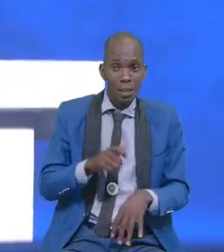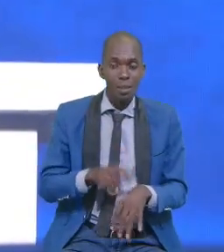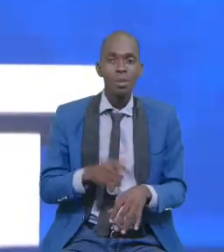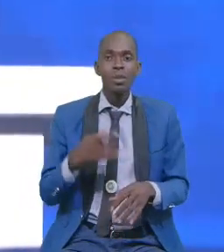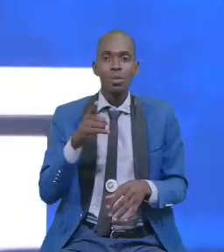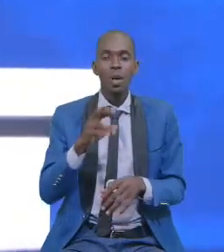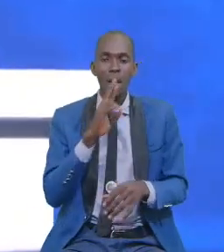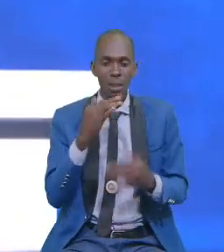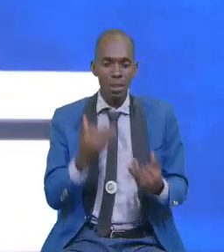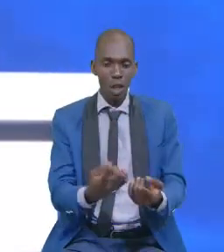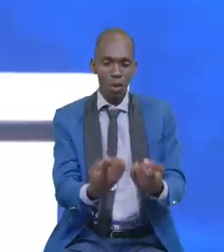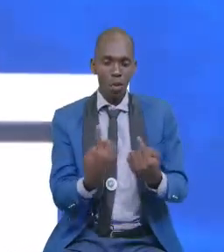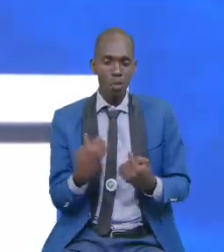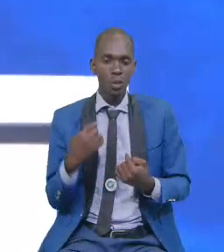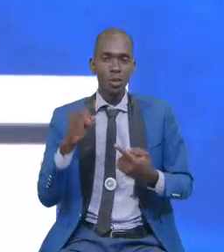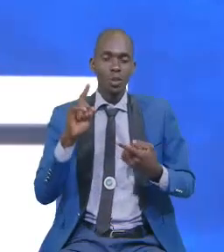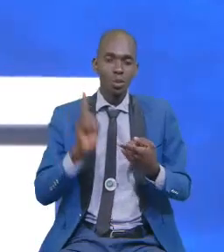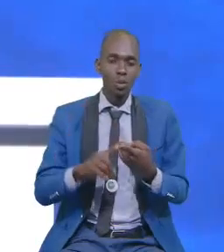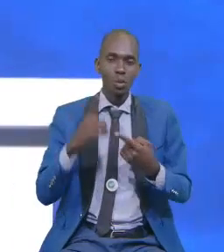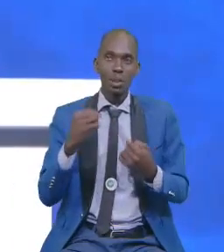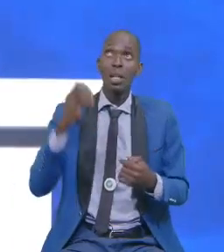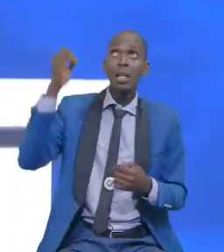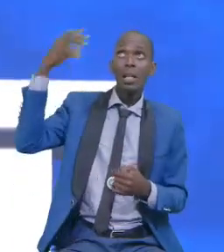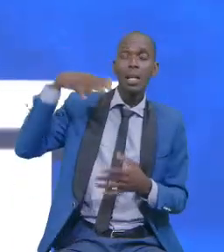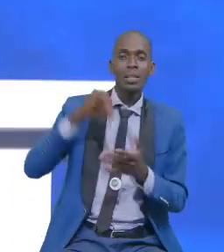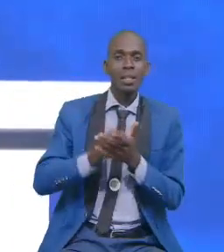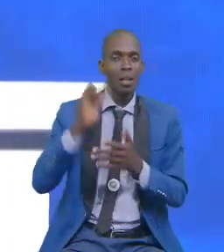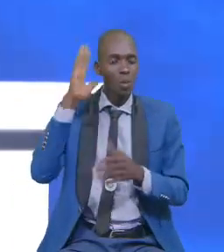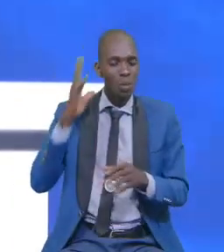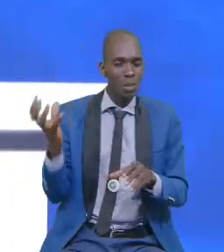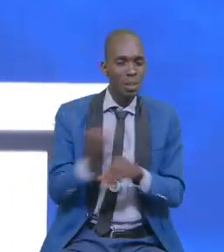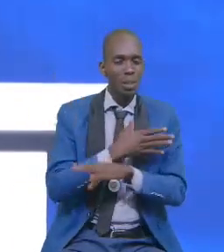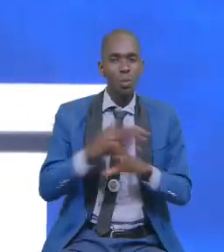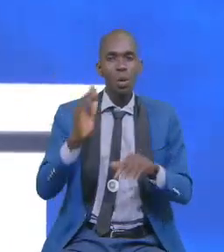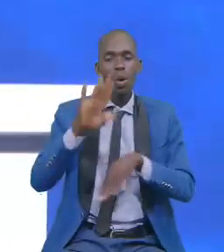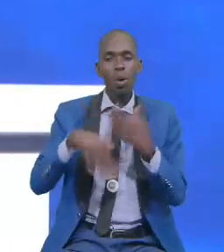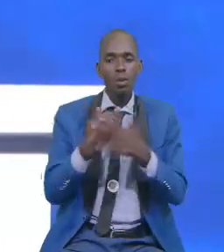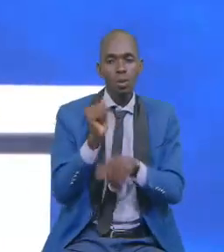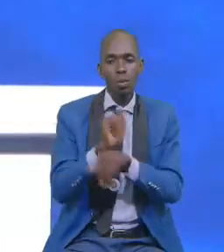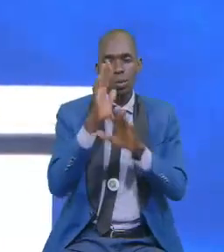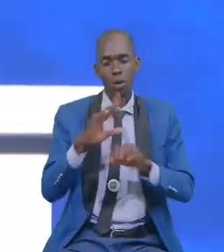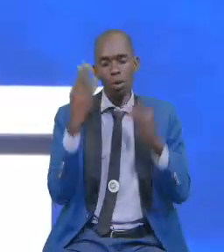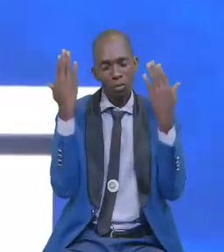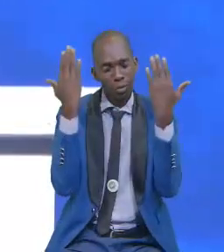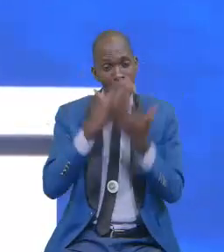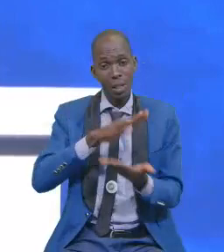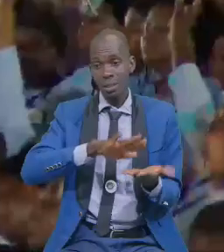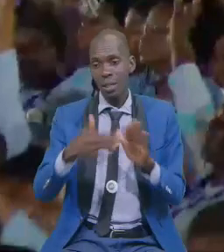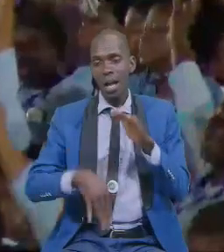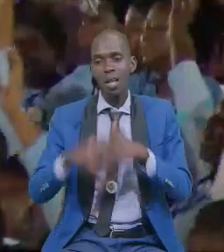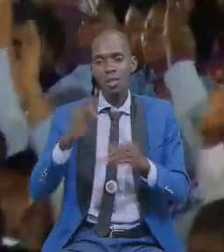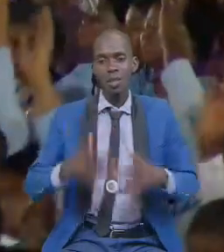the light that will drive all the messengers of death away from your life in